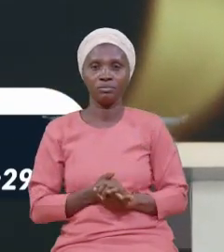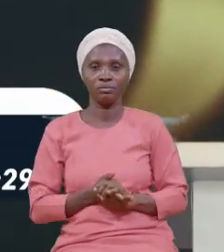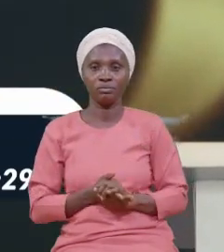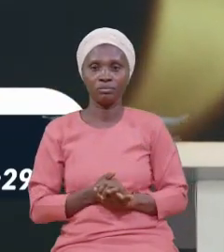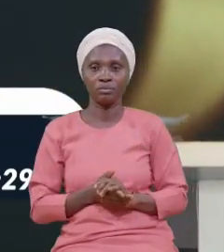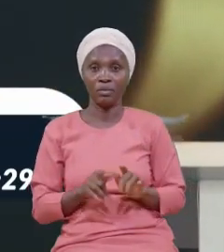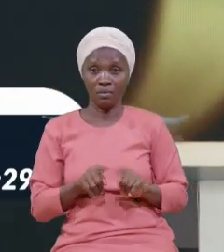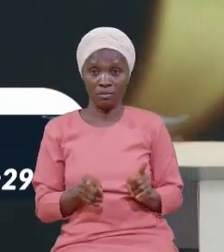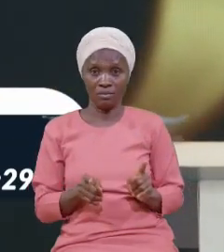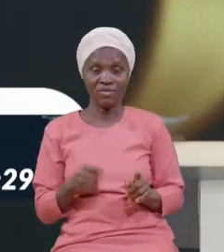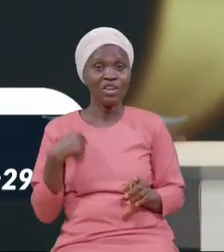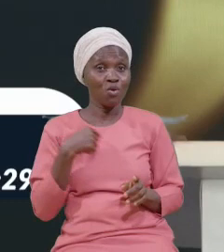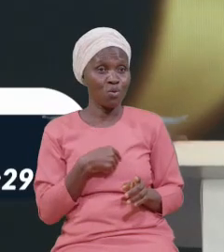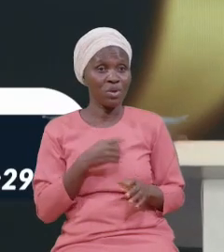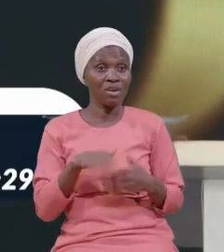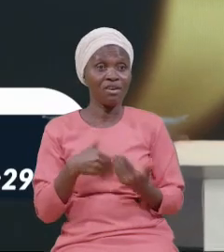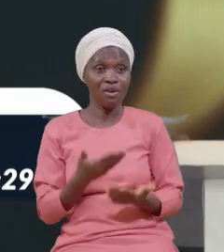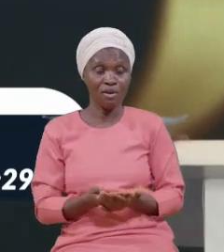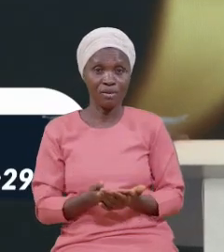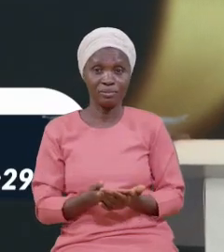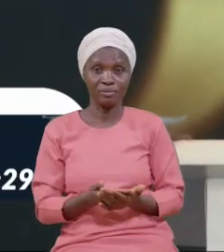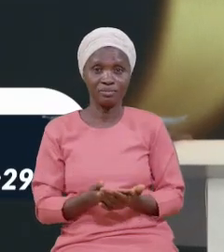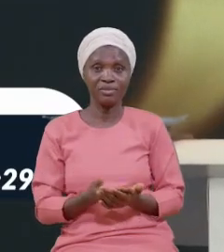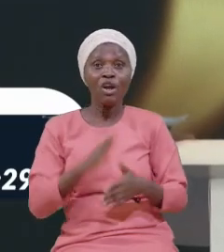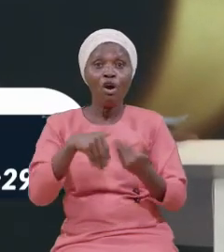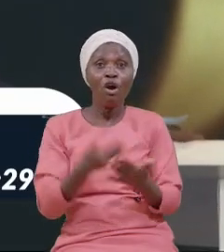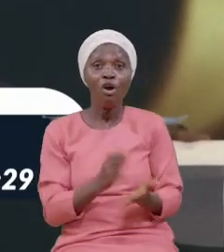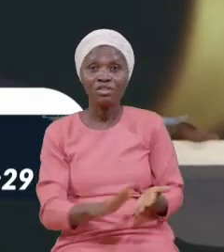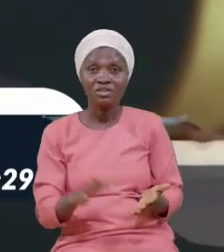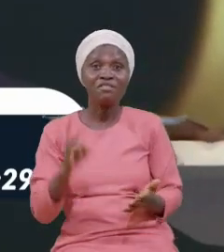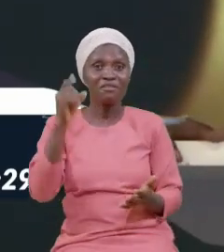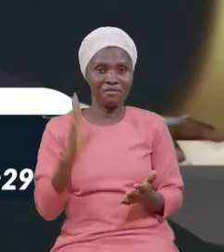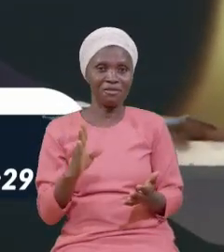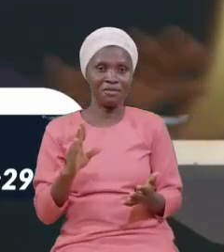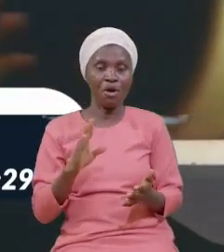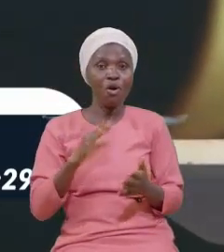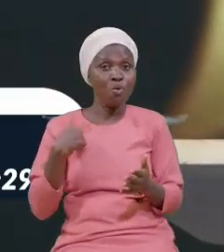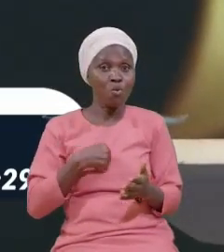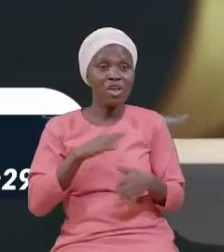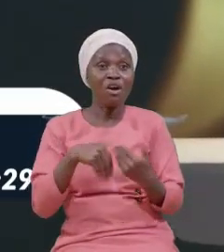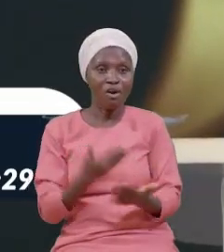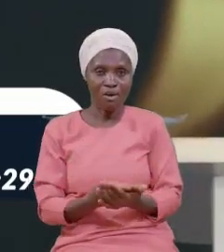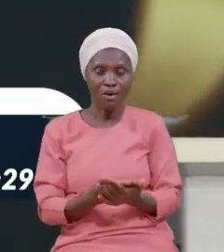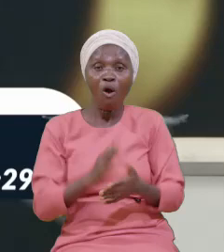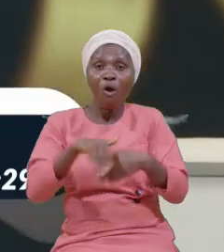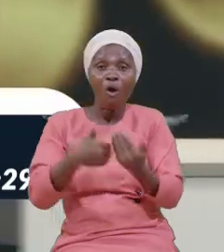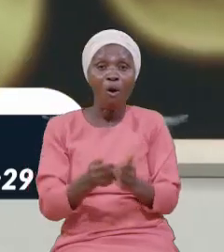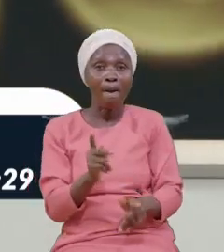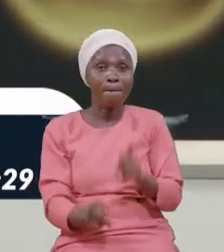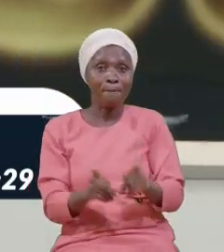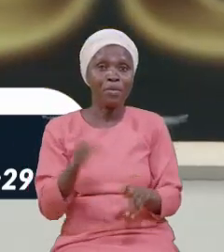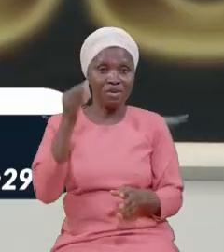we all the children of God, we all the people of God, we